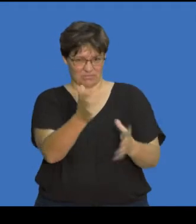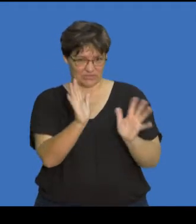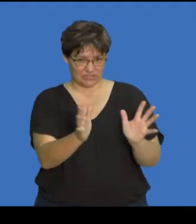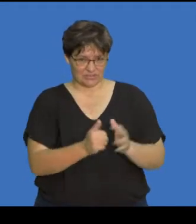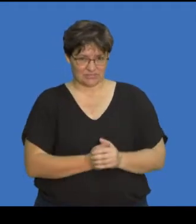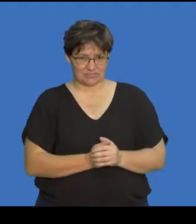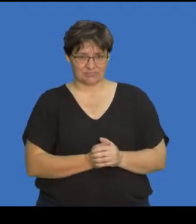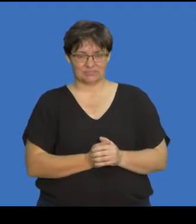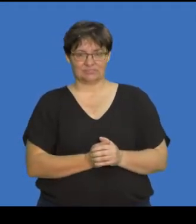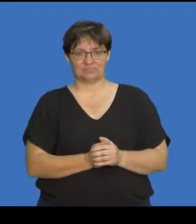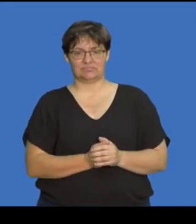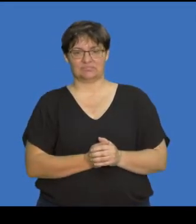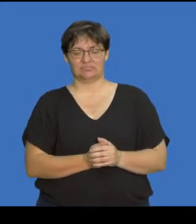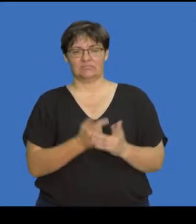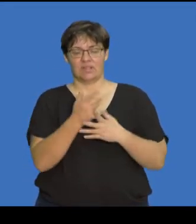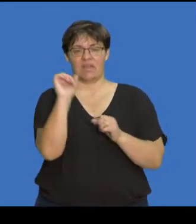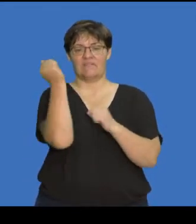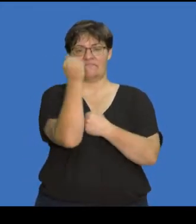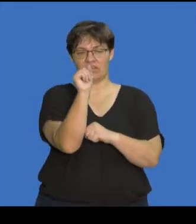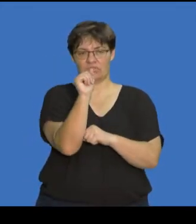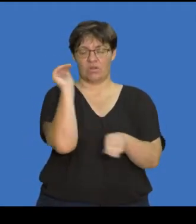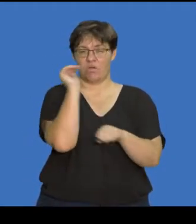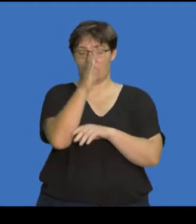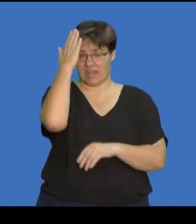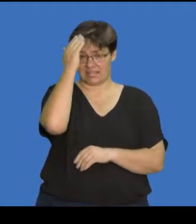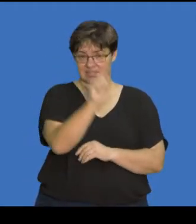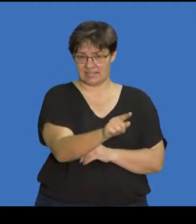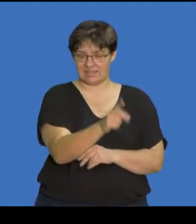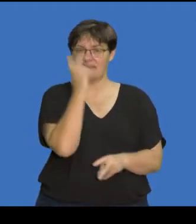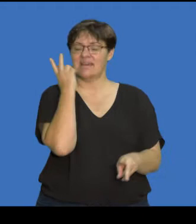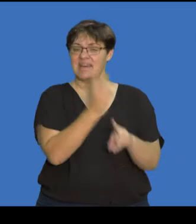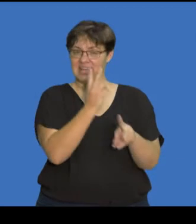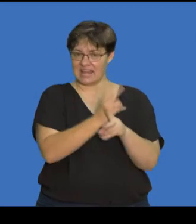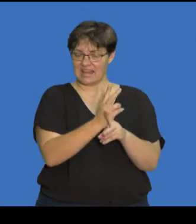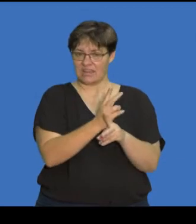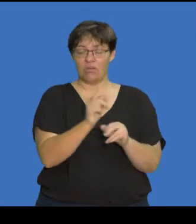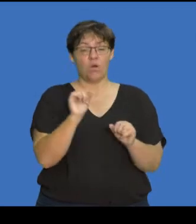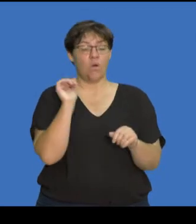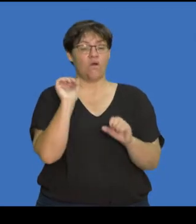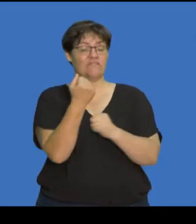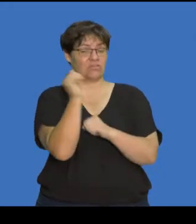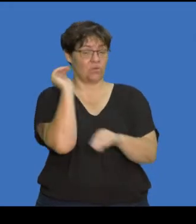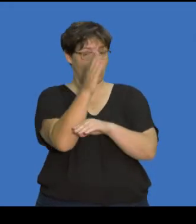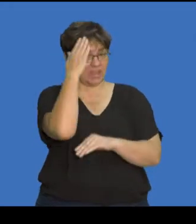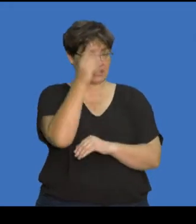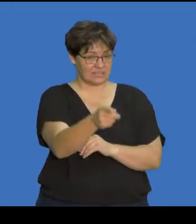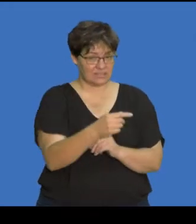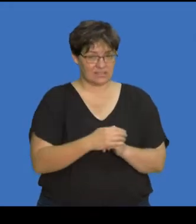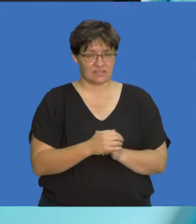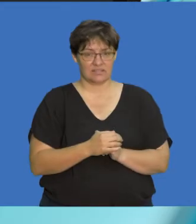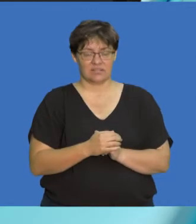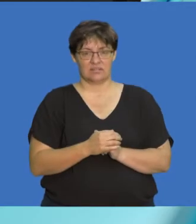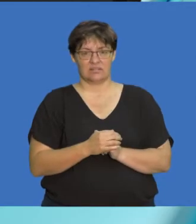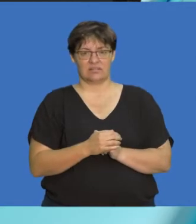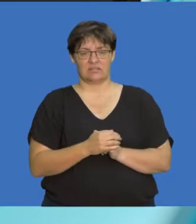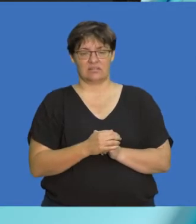Okay, then you have your factory overheads, and once again, in your factory overheads, guys, remember all